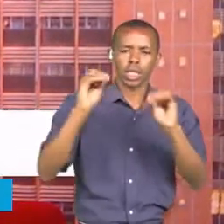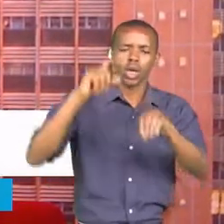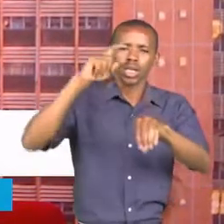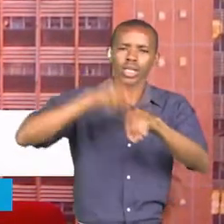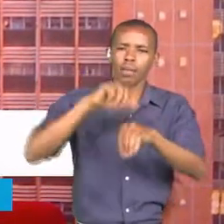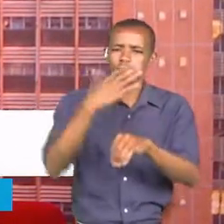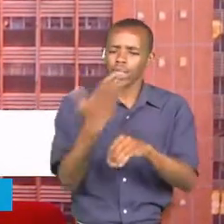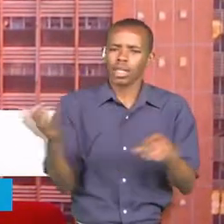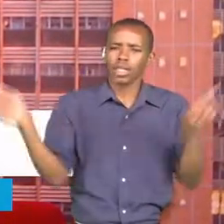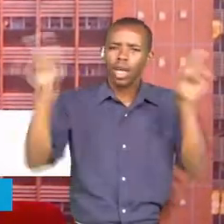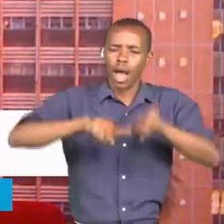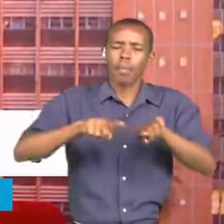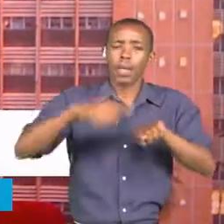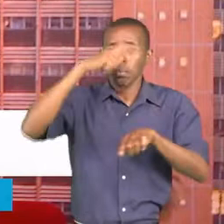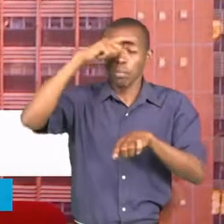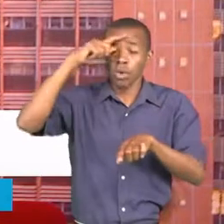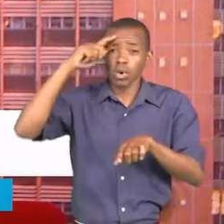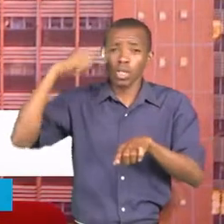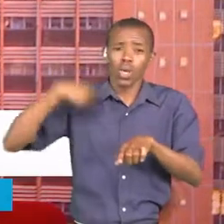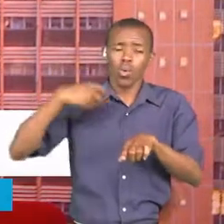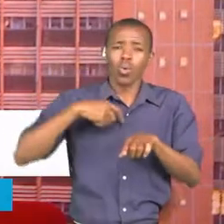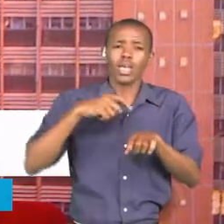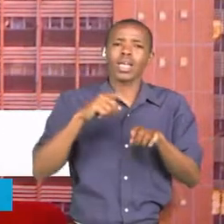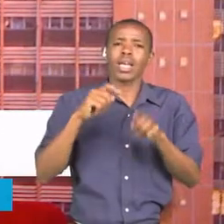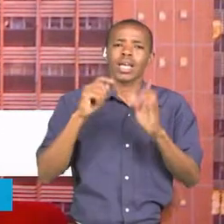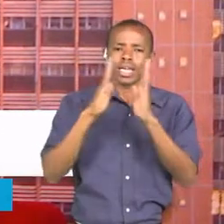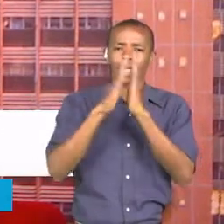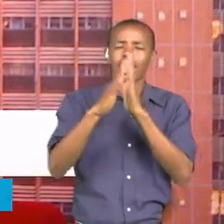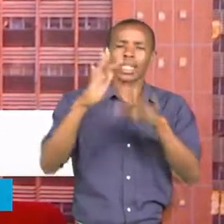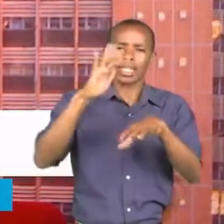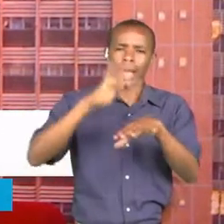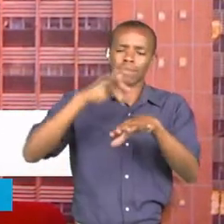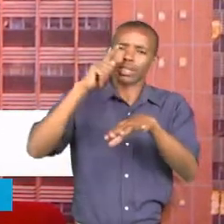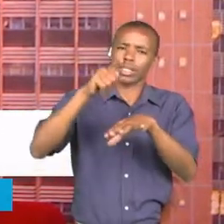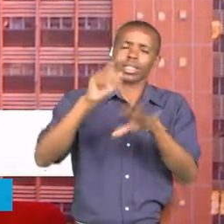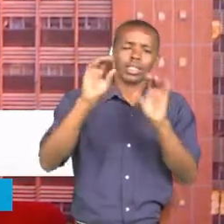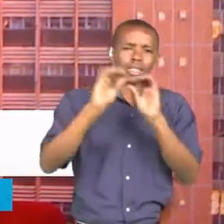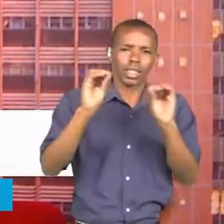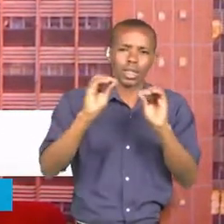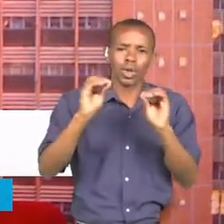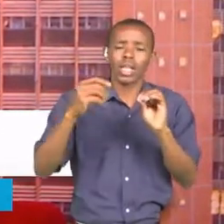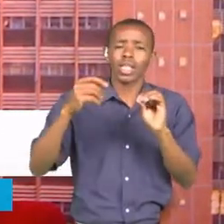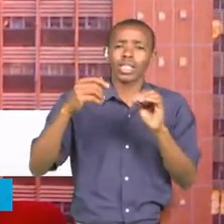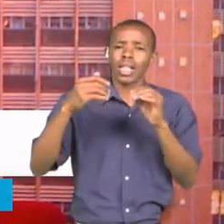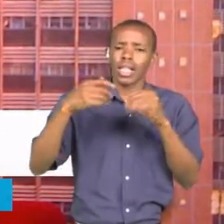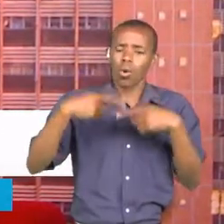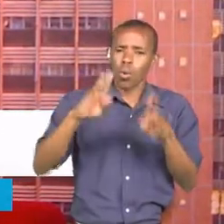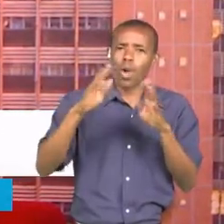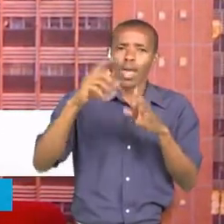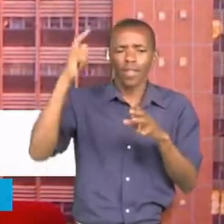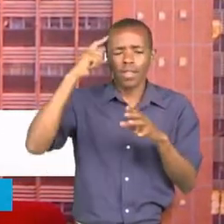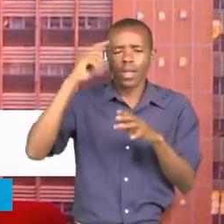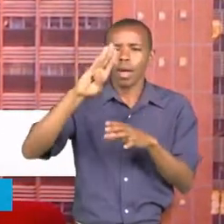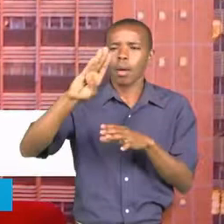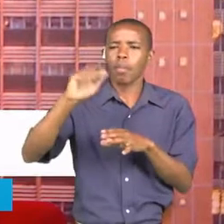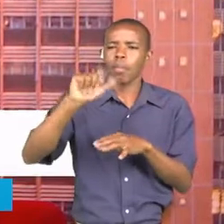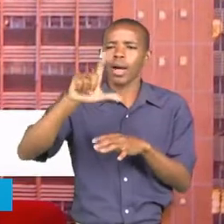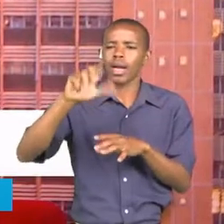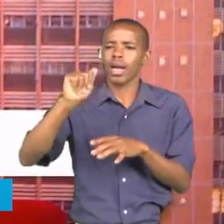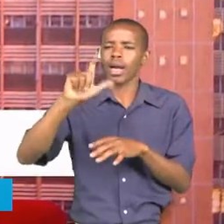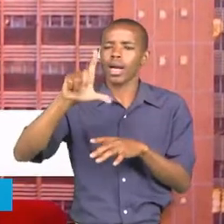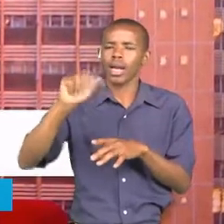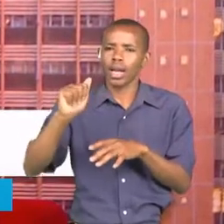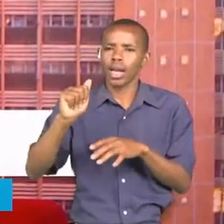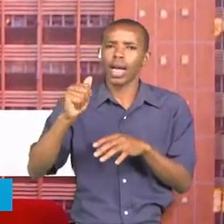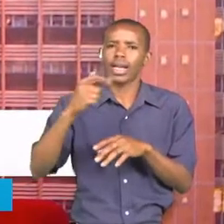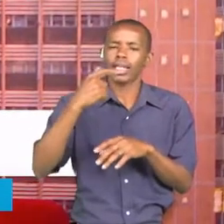things happen because we are not directly affected by it is the kind of thinking that Najib Balala stood in front of TV